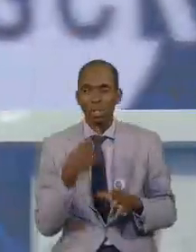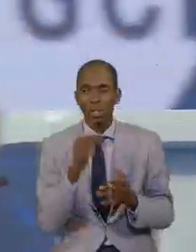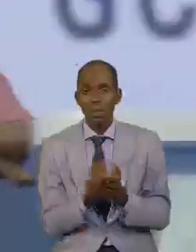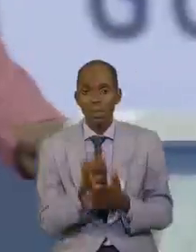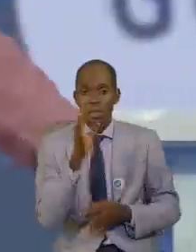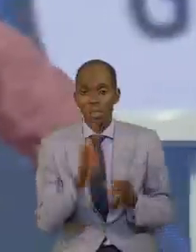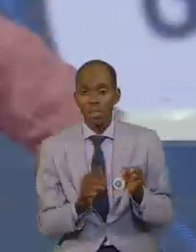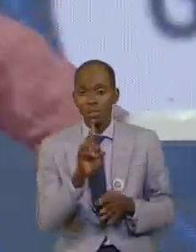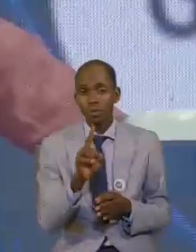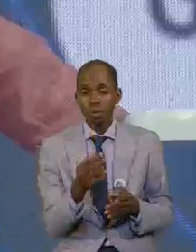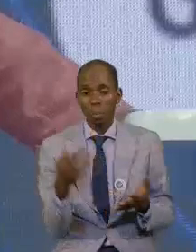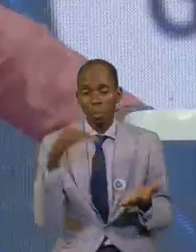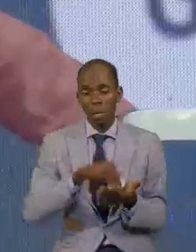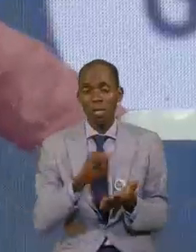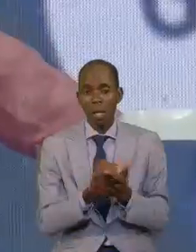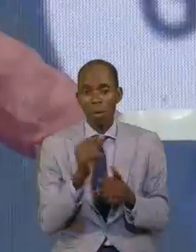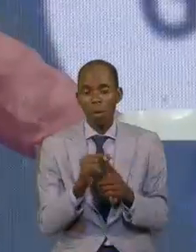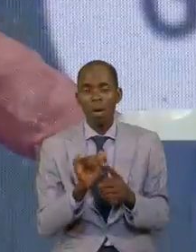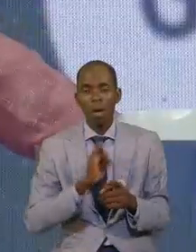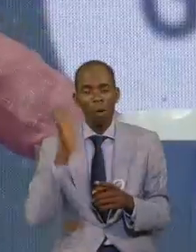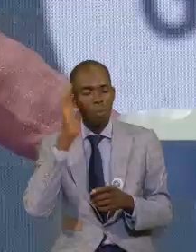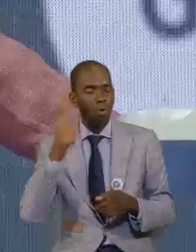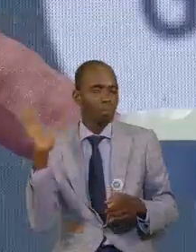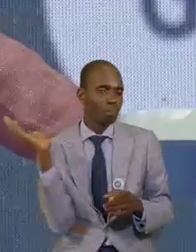again, I'll give you a dirty slap.